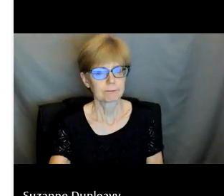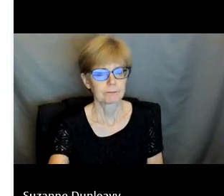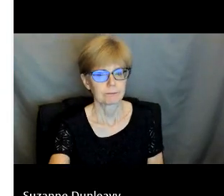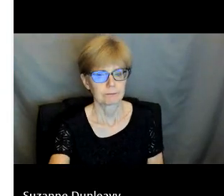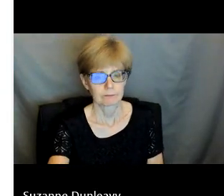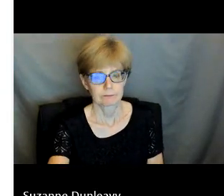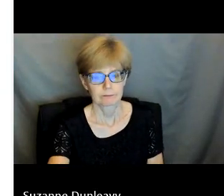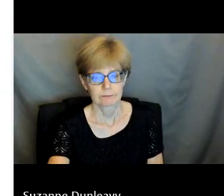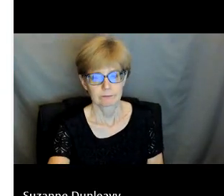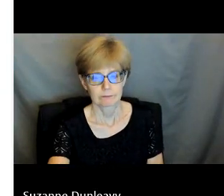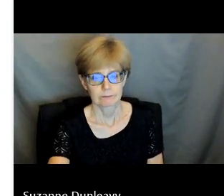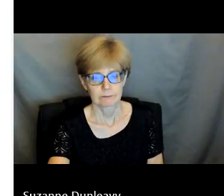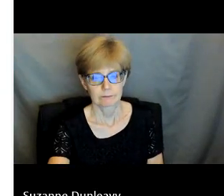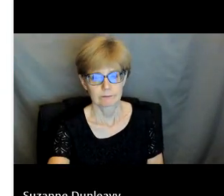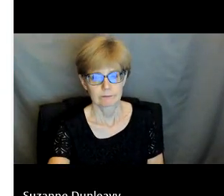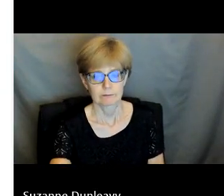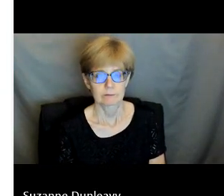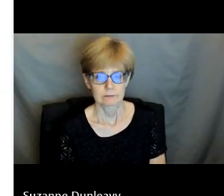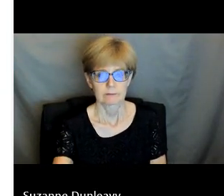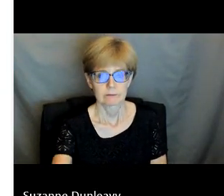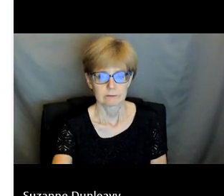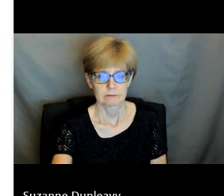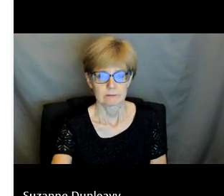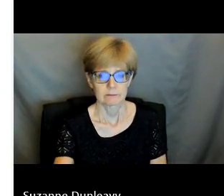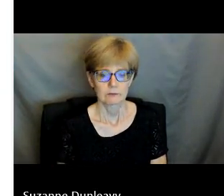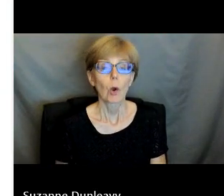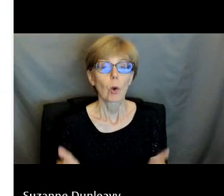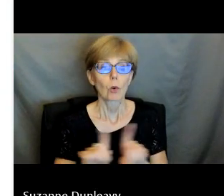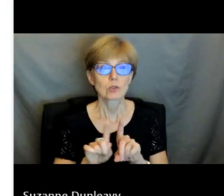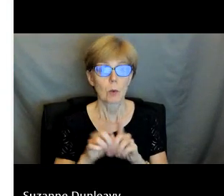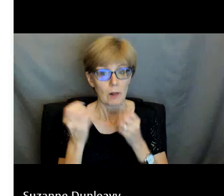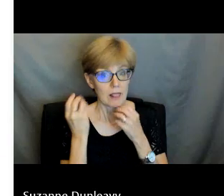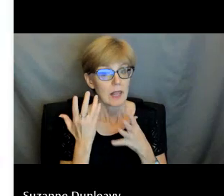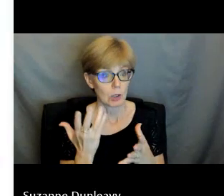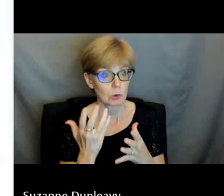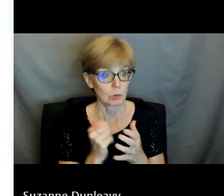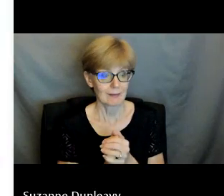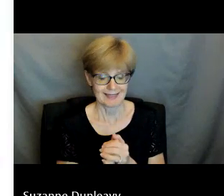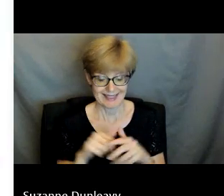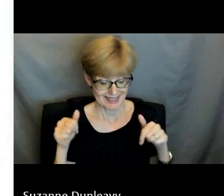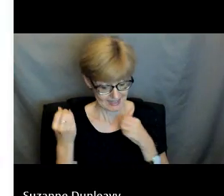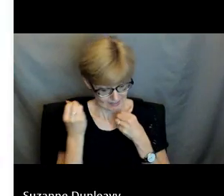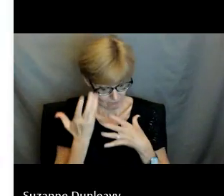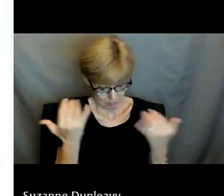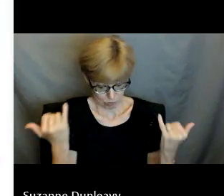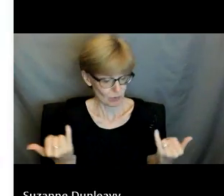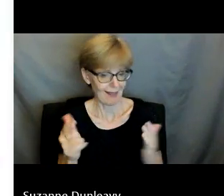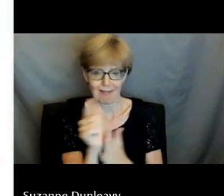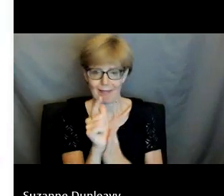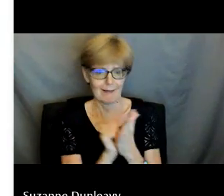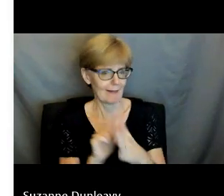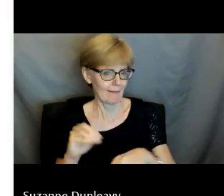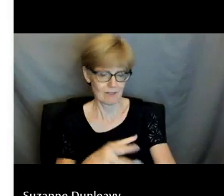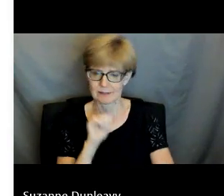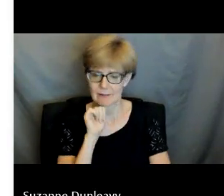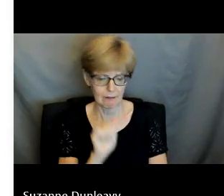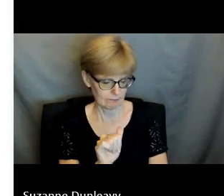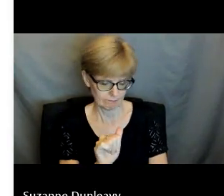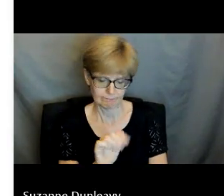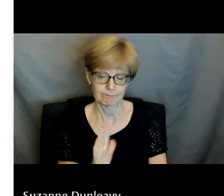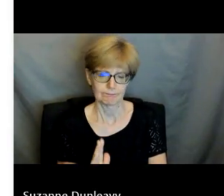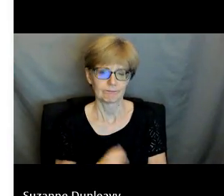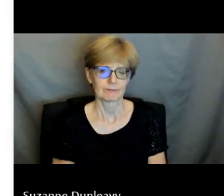I do want to let you know, and there's a disclaimer on the screen, that this is not legal advice. This is simply information